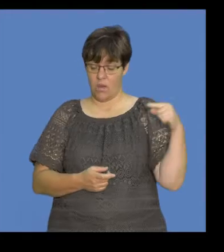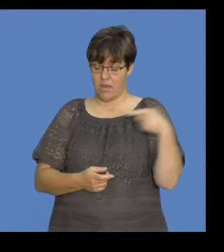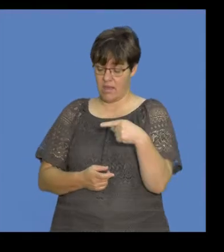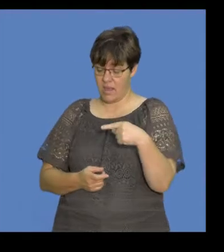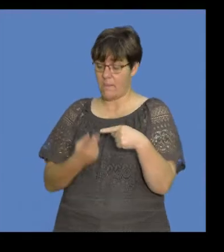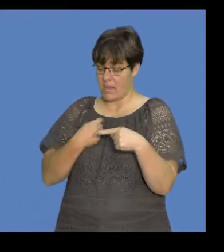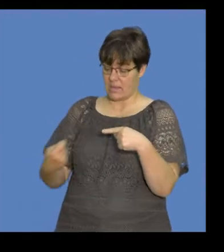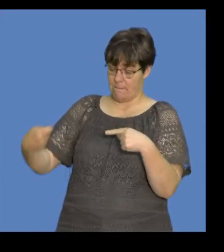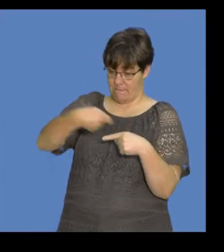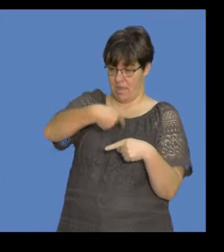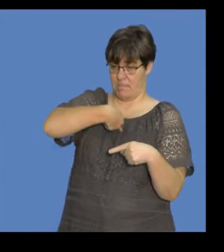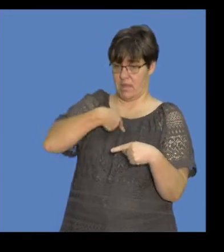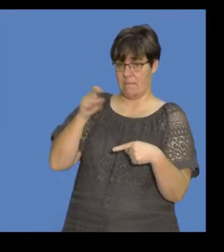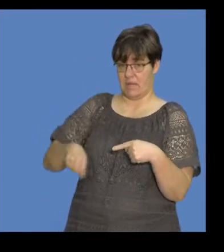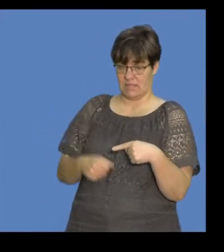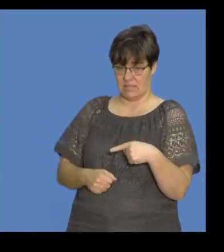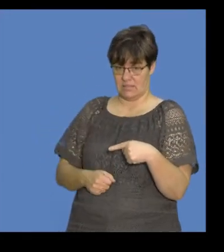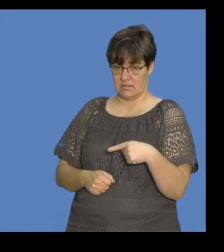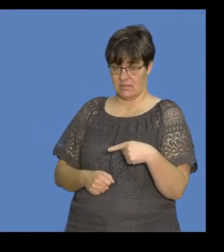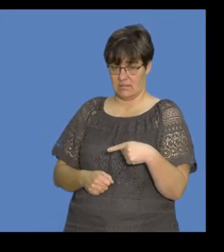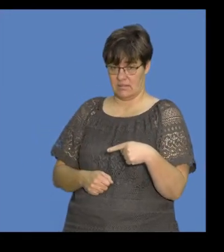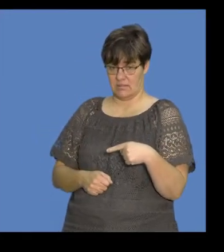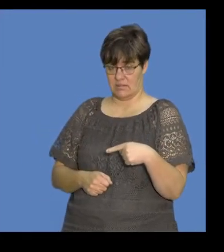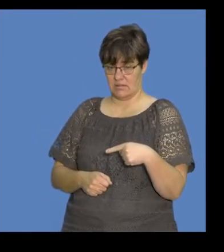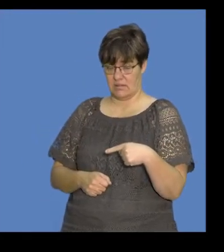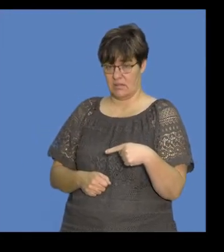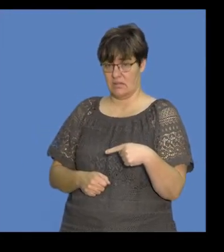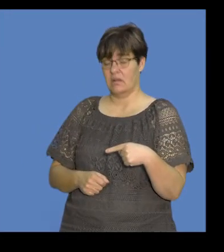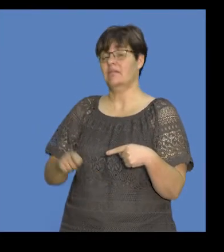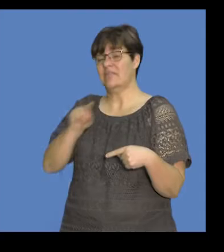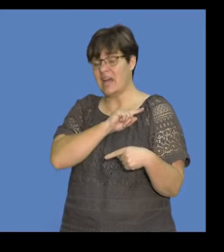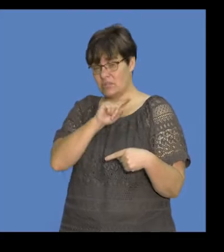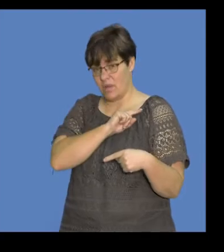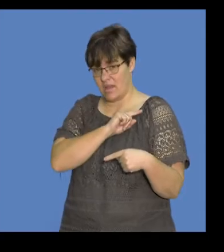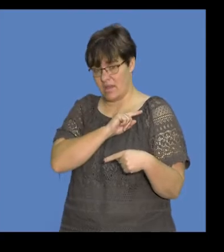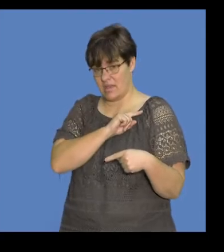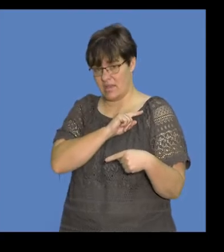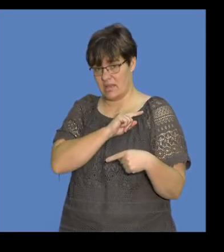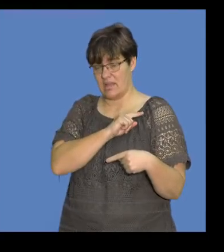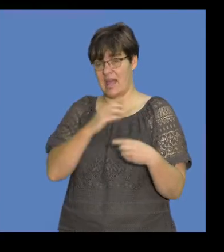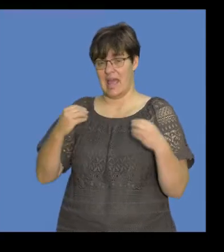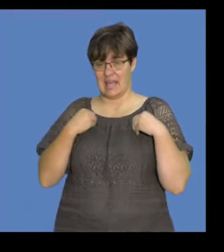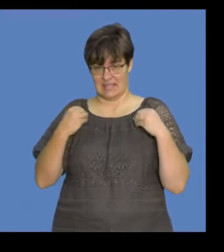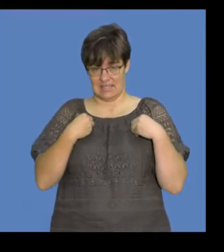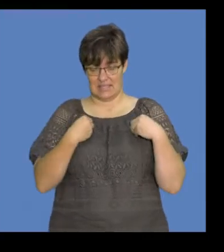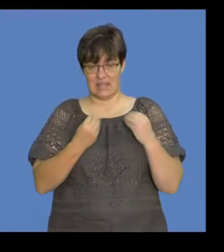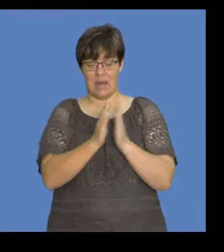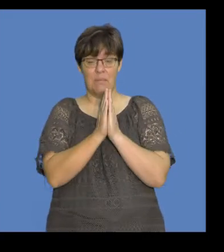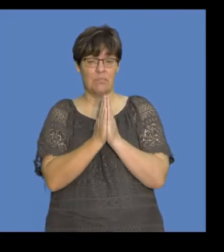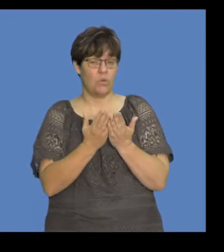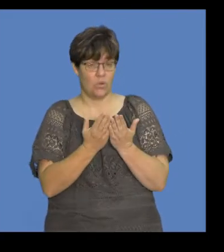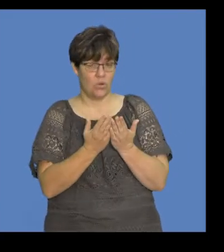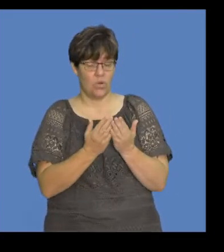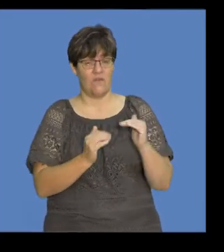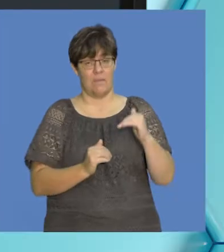will say, we have a debtor, somebody owes us money, and therefore it will be an asset in the books of